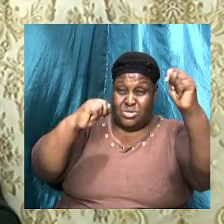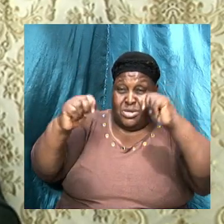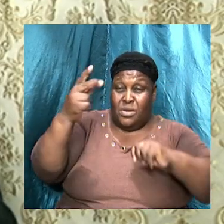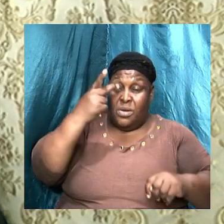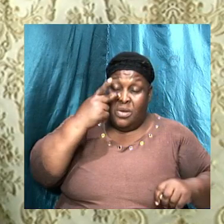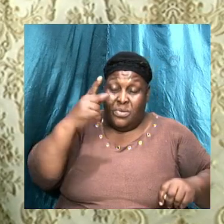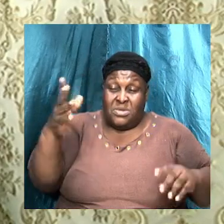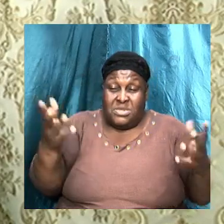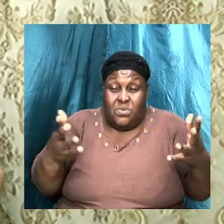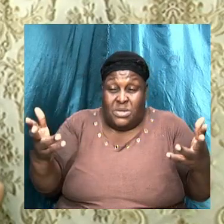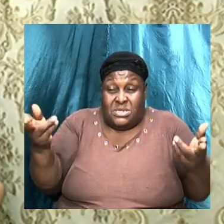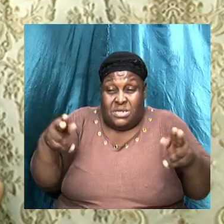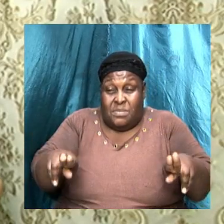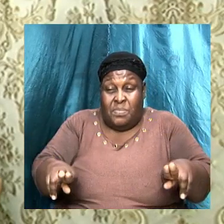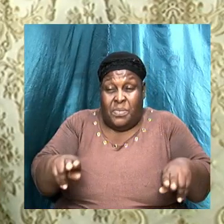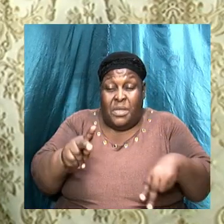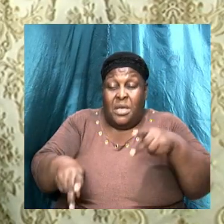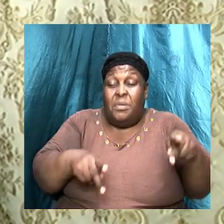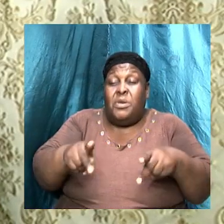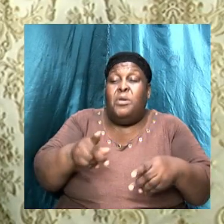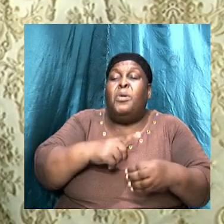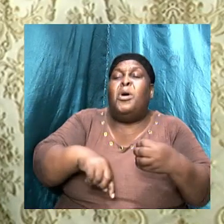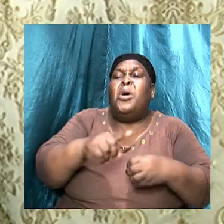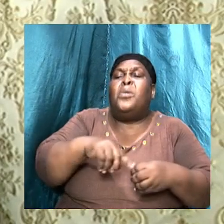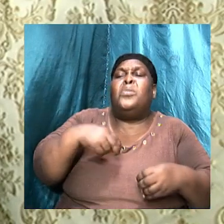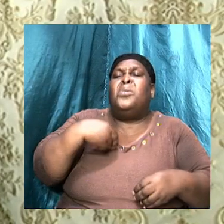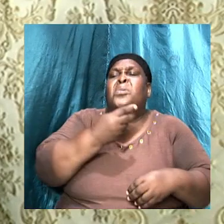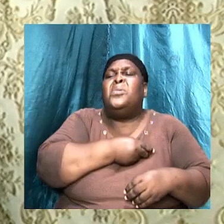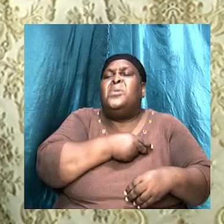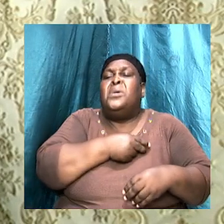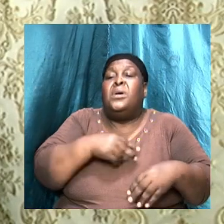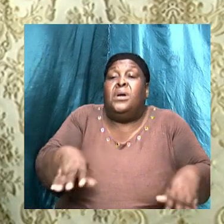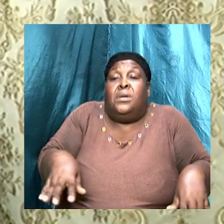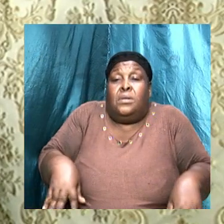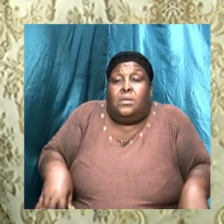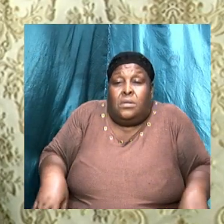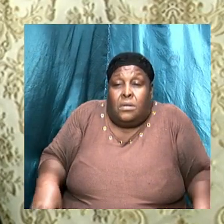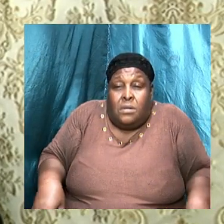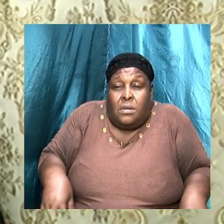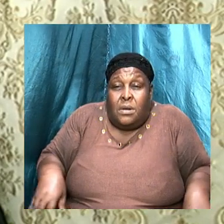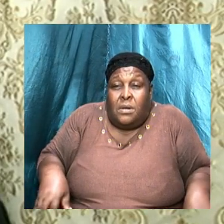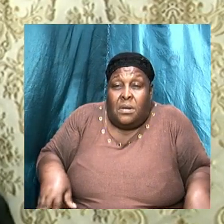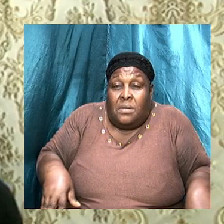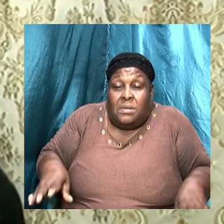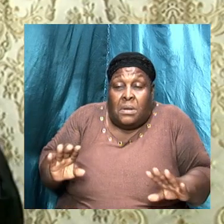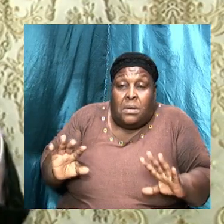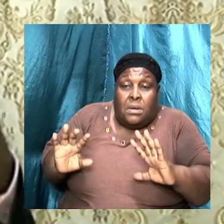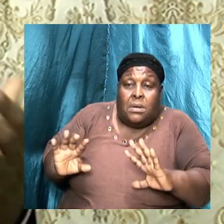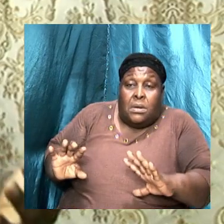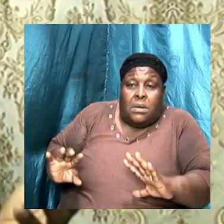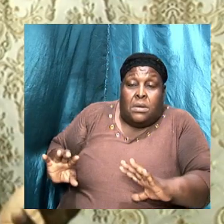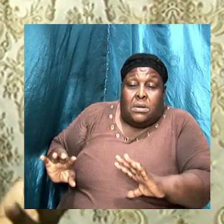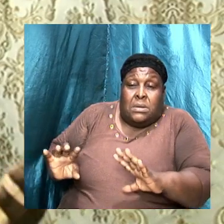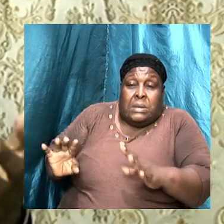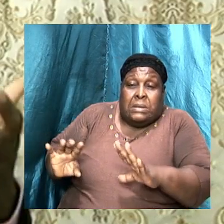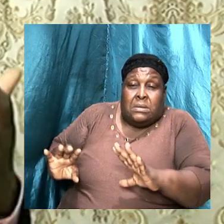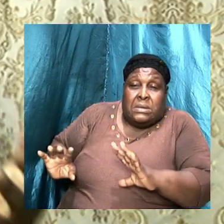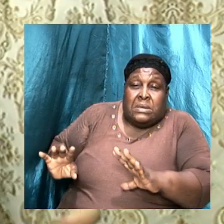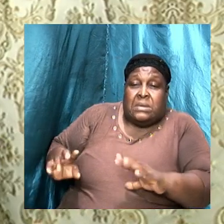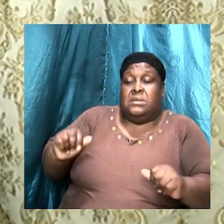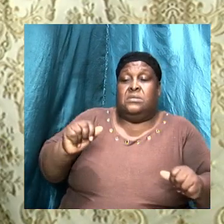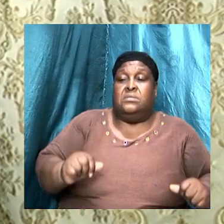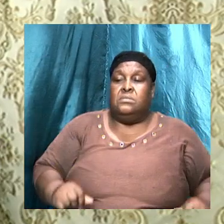see how folks around us folks are so nervous and fearful folks around us are just